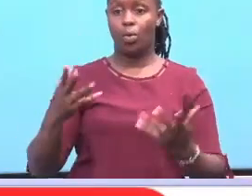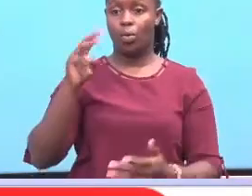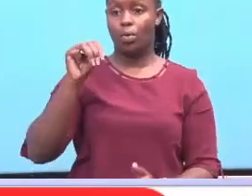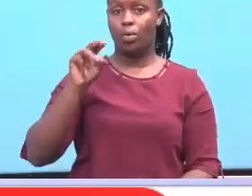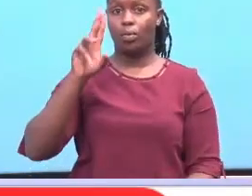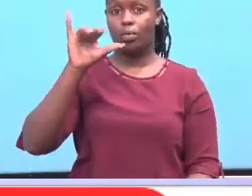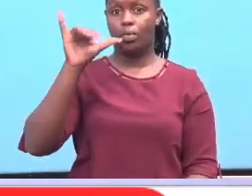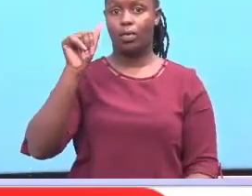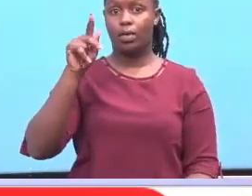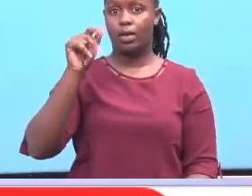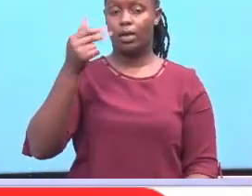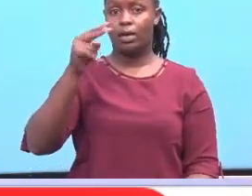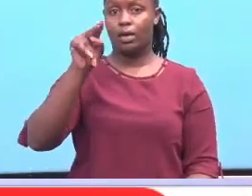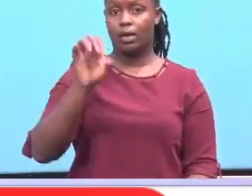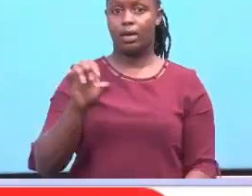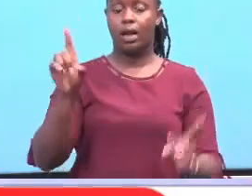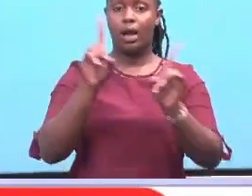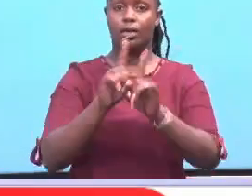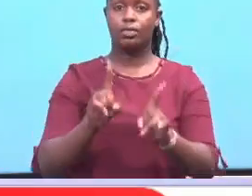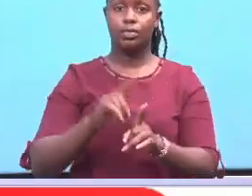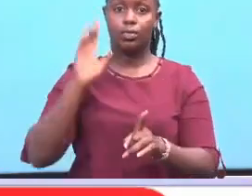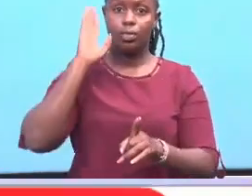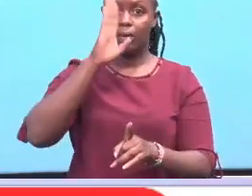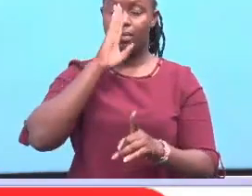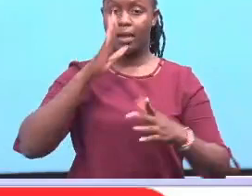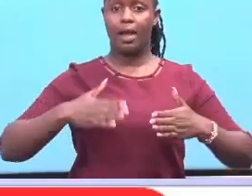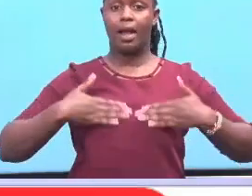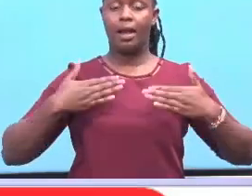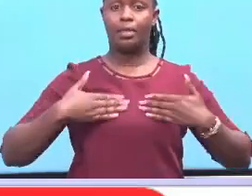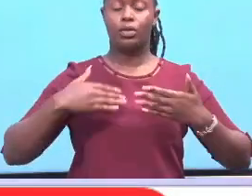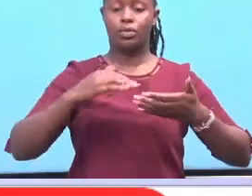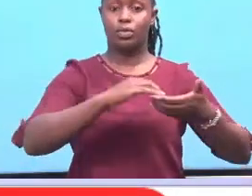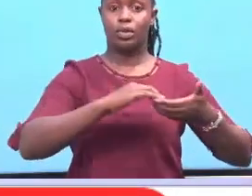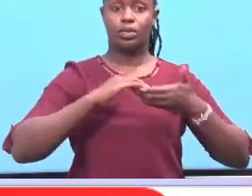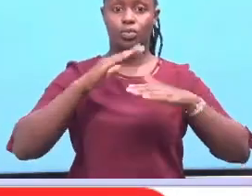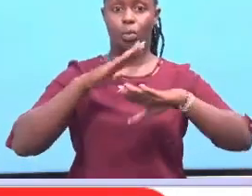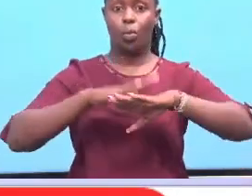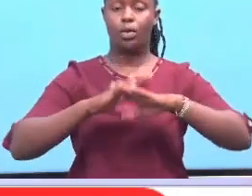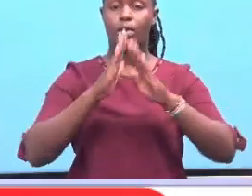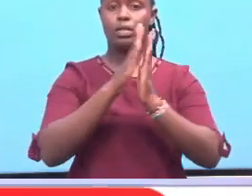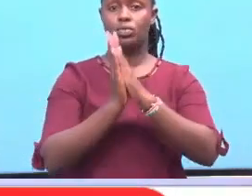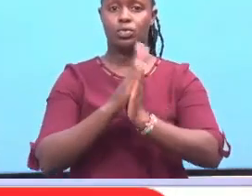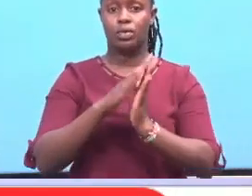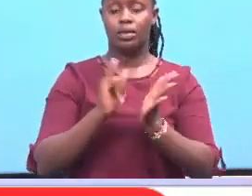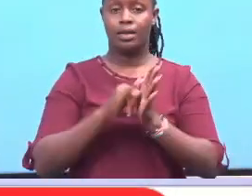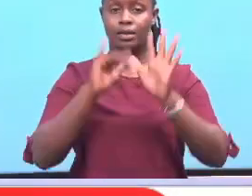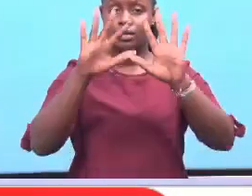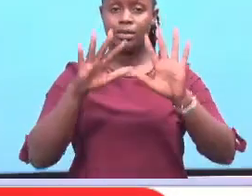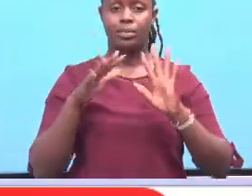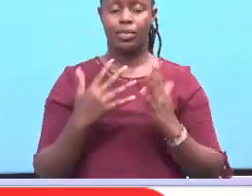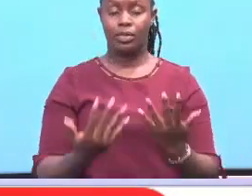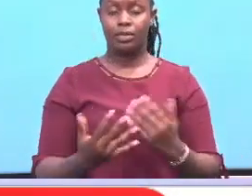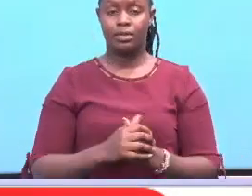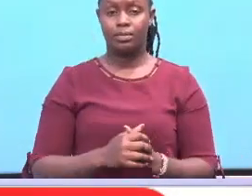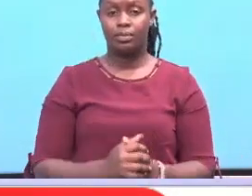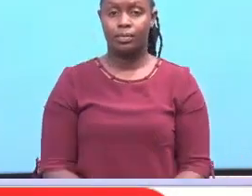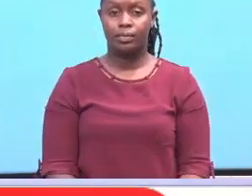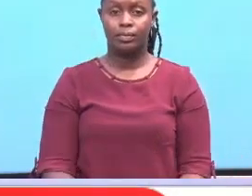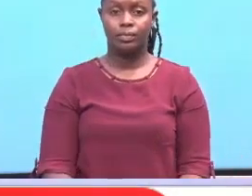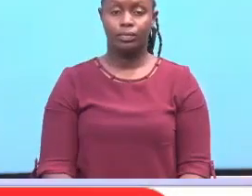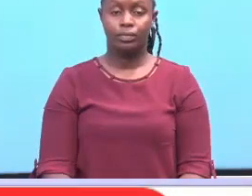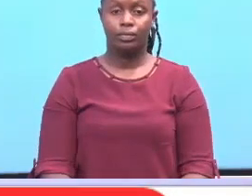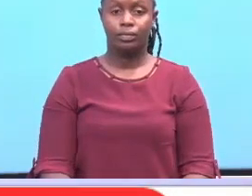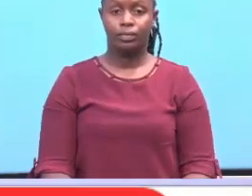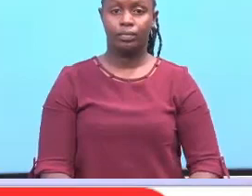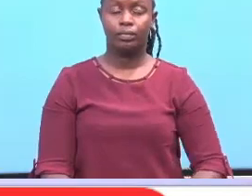and I'll be happy once again to engage with you on the stories that matter to you. Straight away, shall